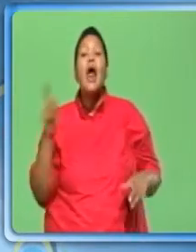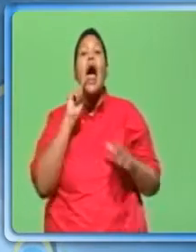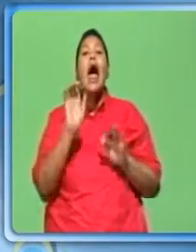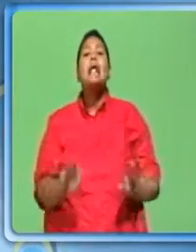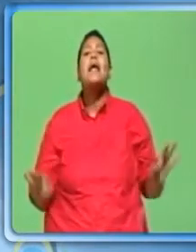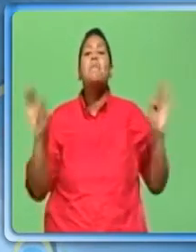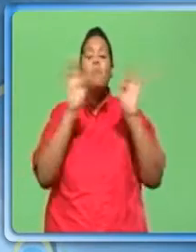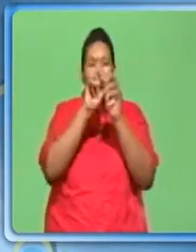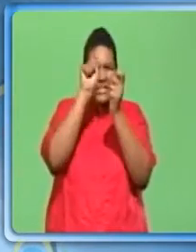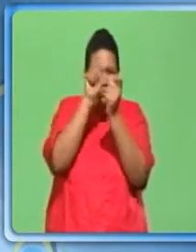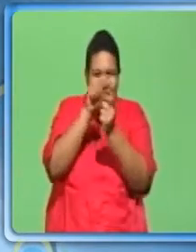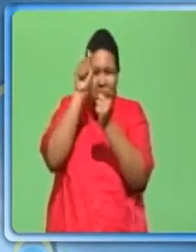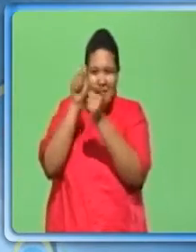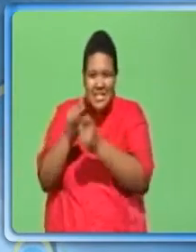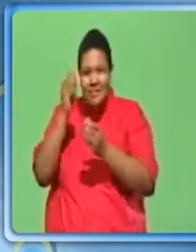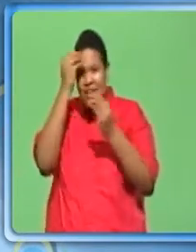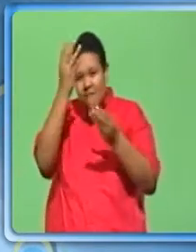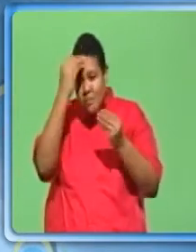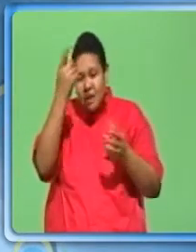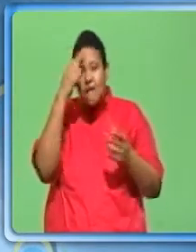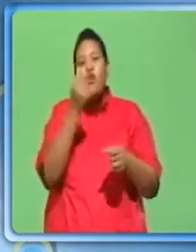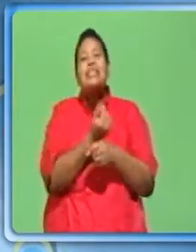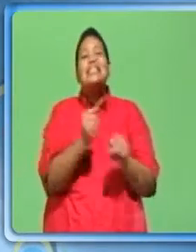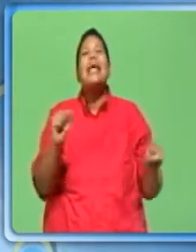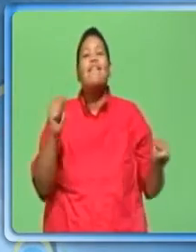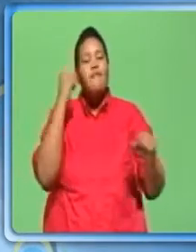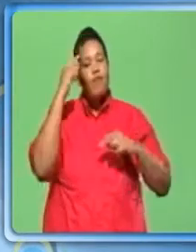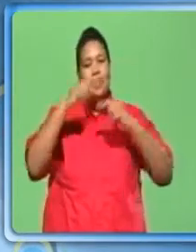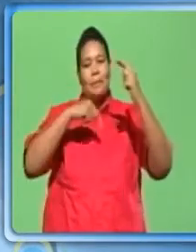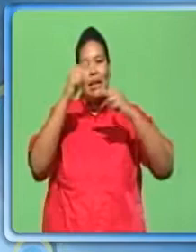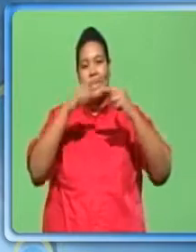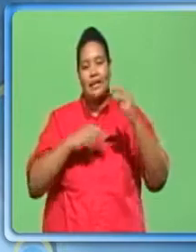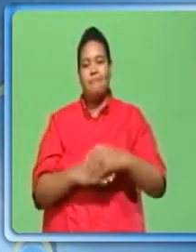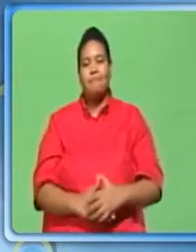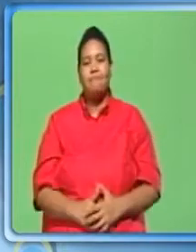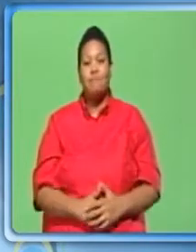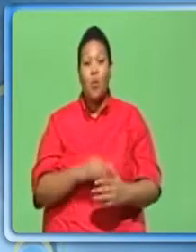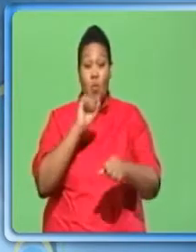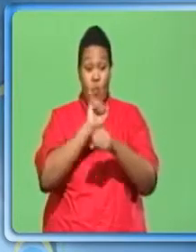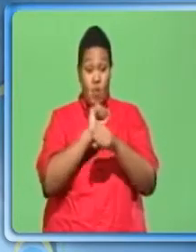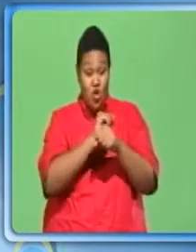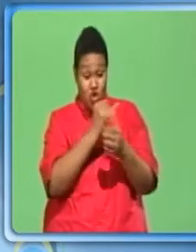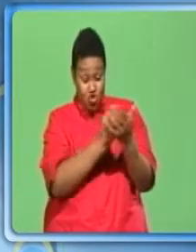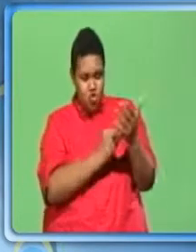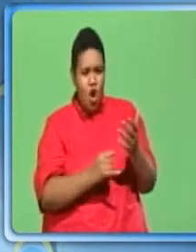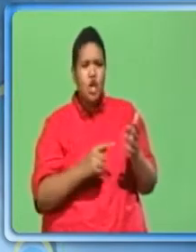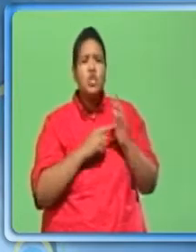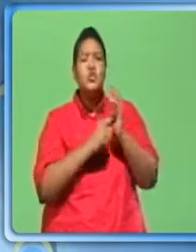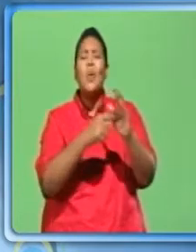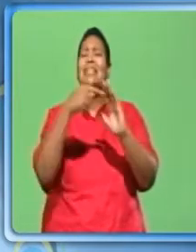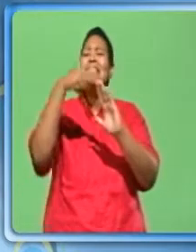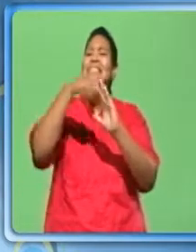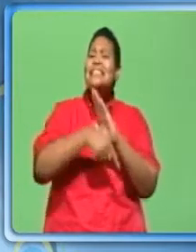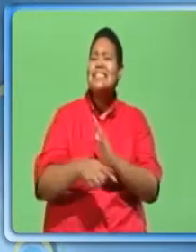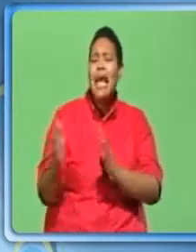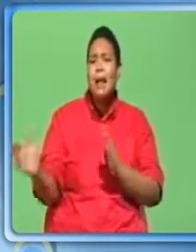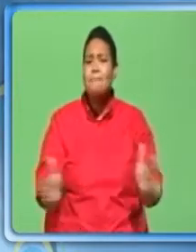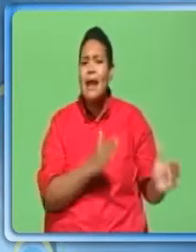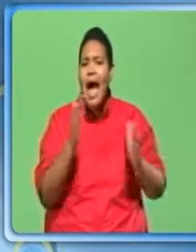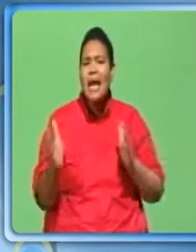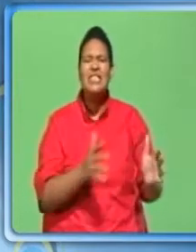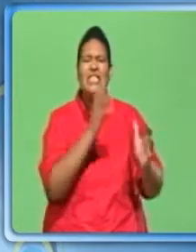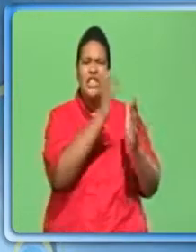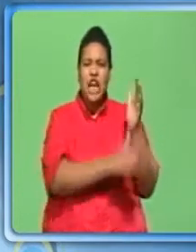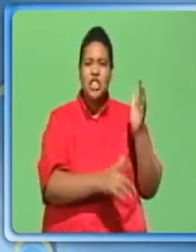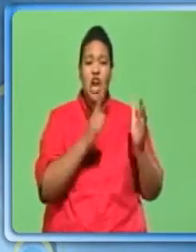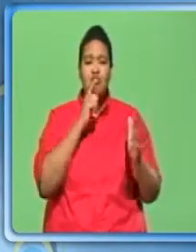important specifications for the safety of the building. Working drawings show the detailed plans, sections,